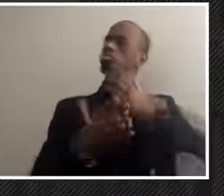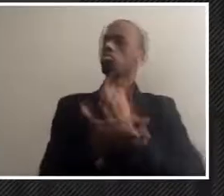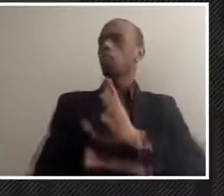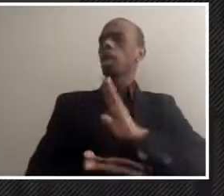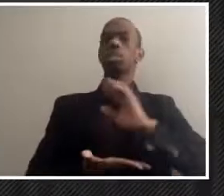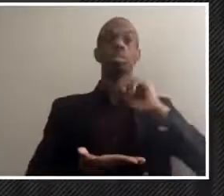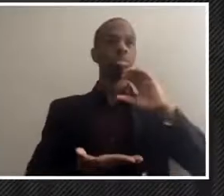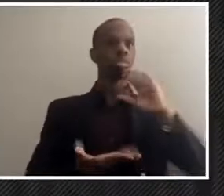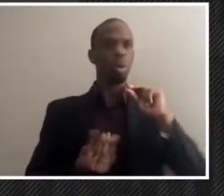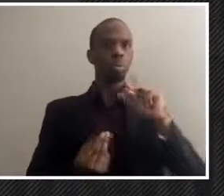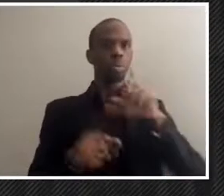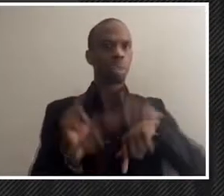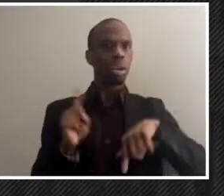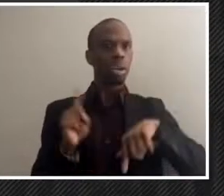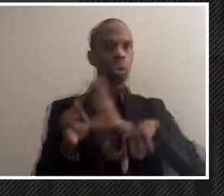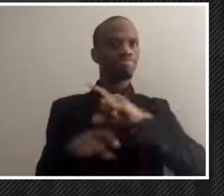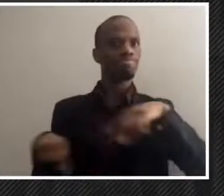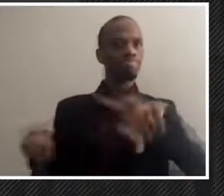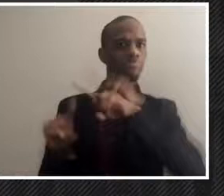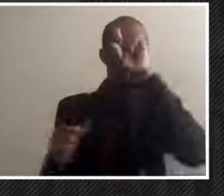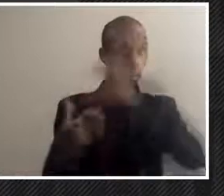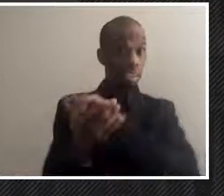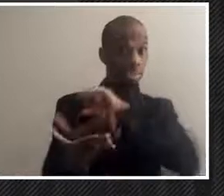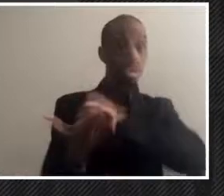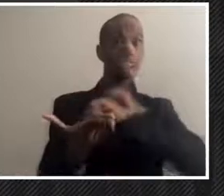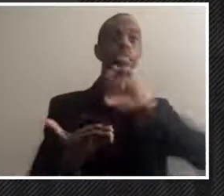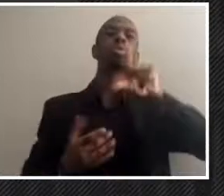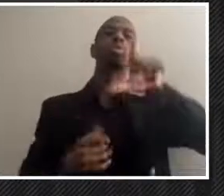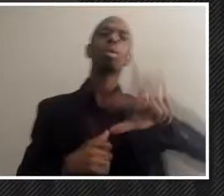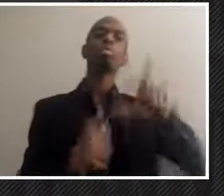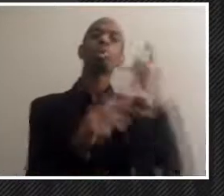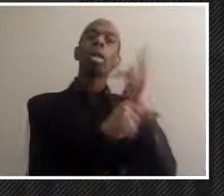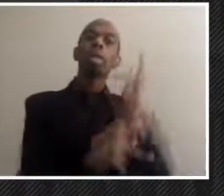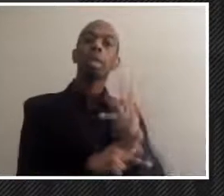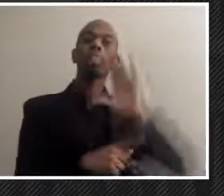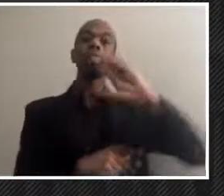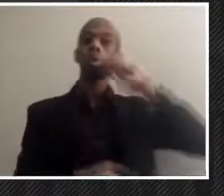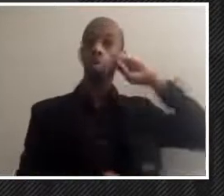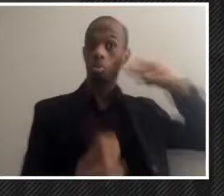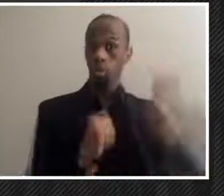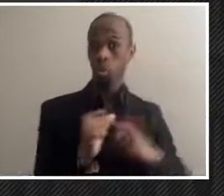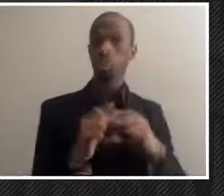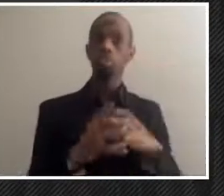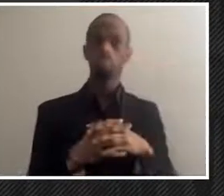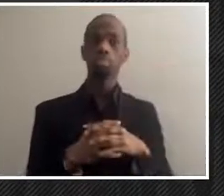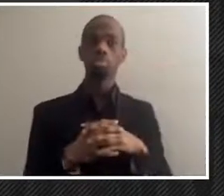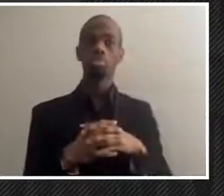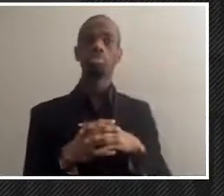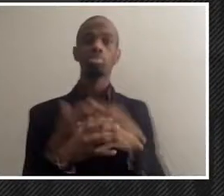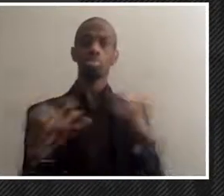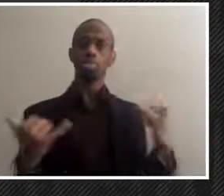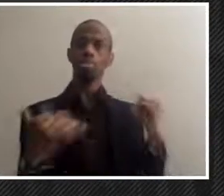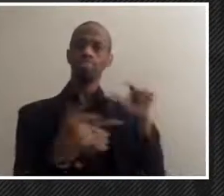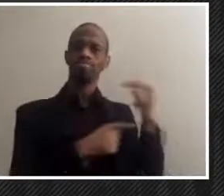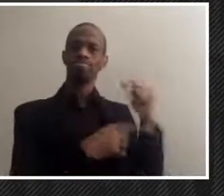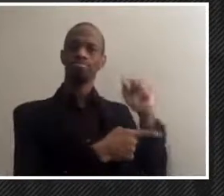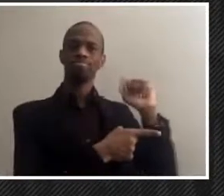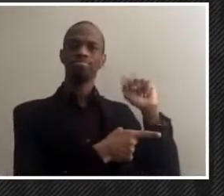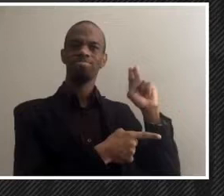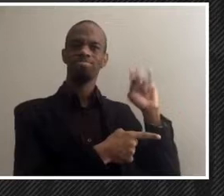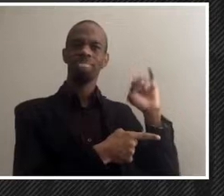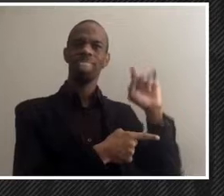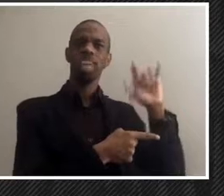Absolutely. Tanika? Yeah, I'll jump in here quickly and say, this is where white allyship goes to